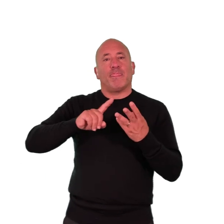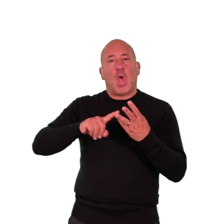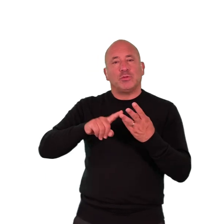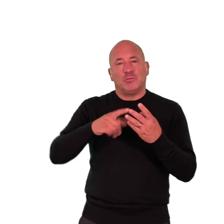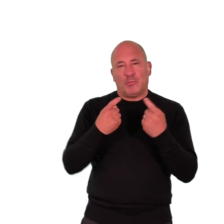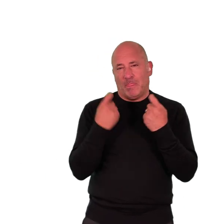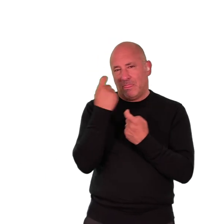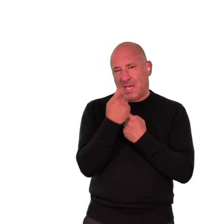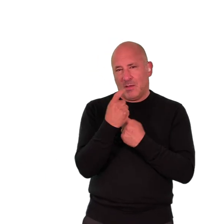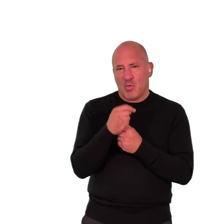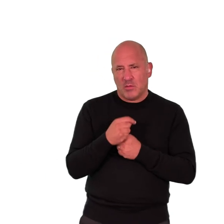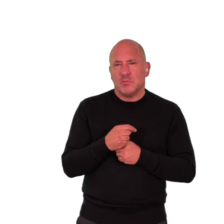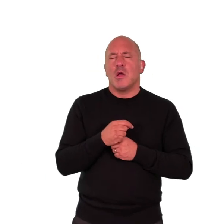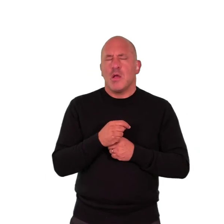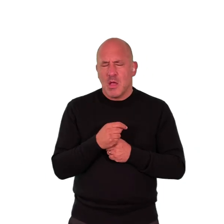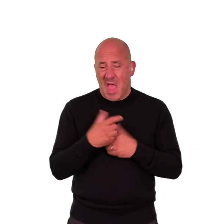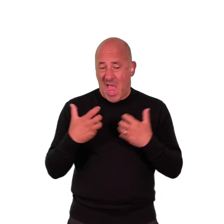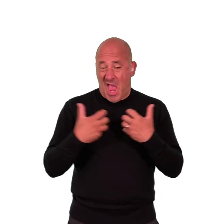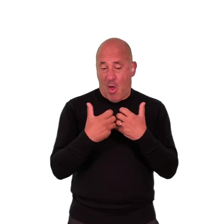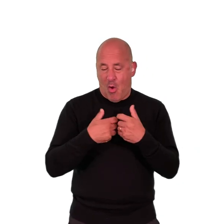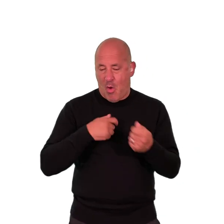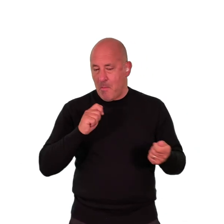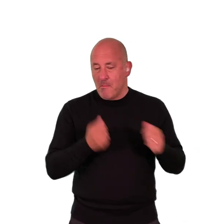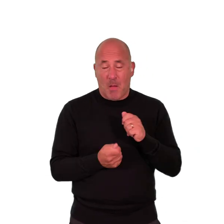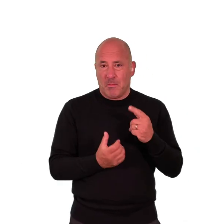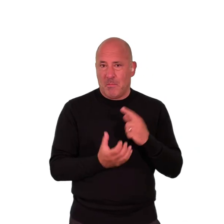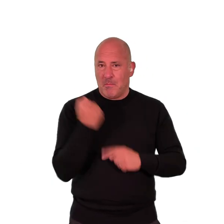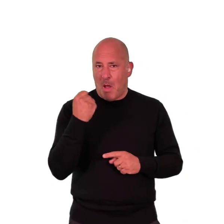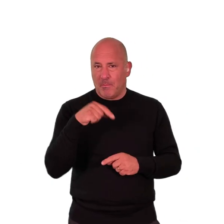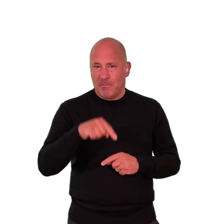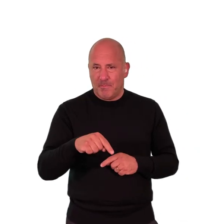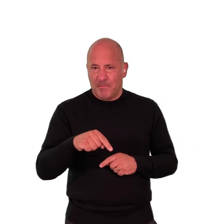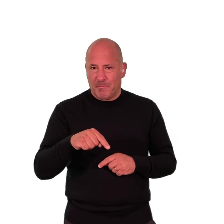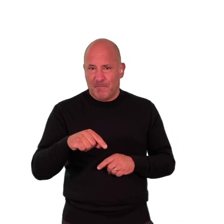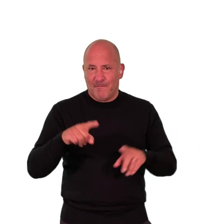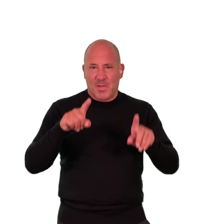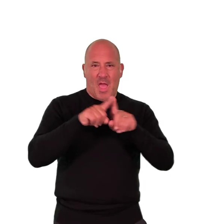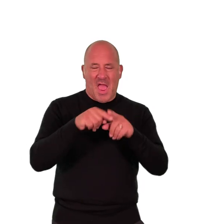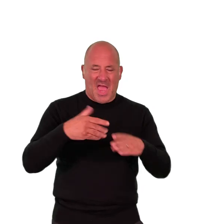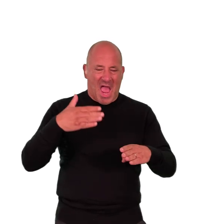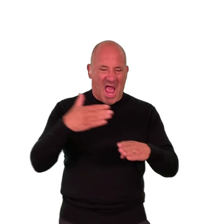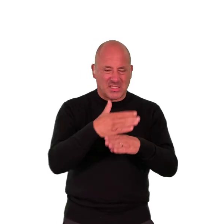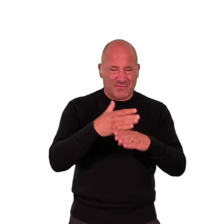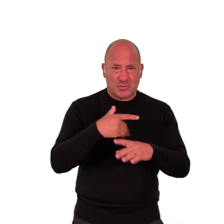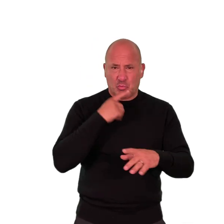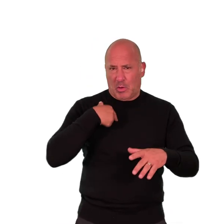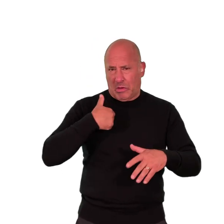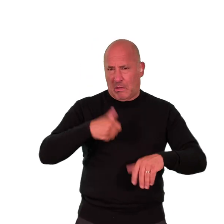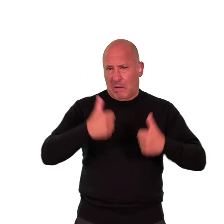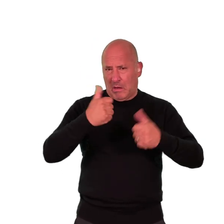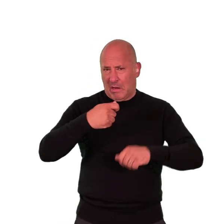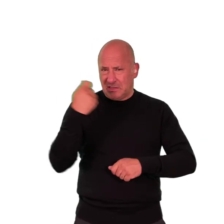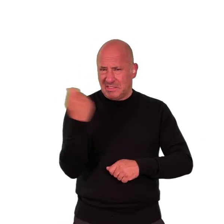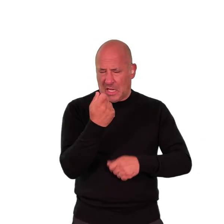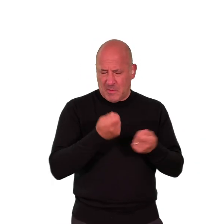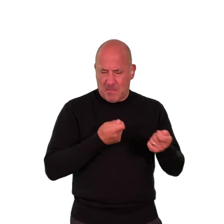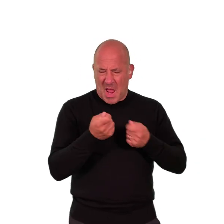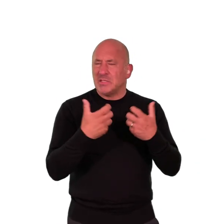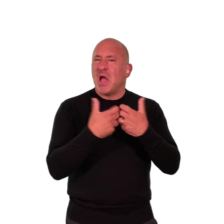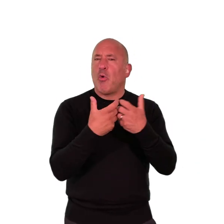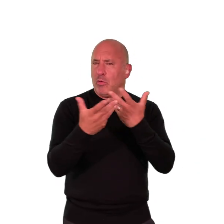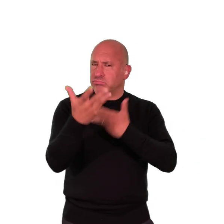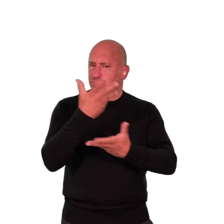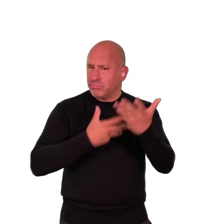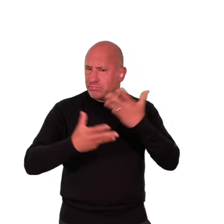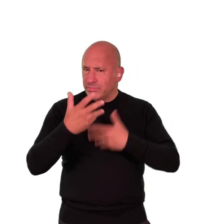supporting extended periods of development, which give you the time to really explore and to work in new ways.